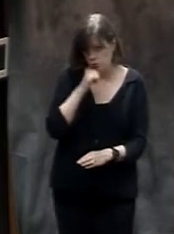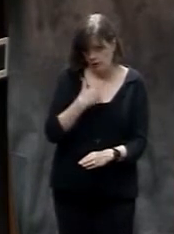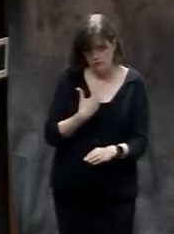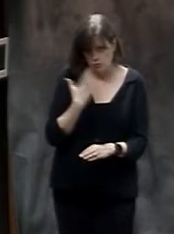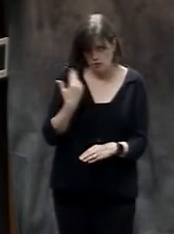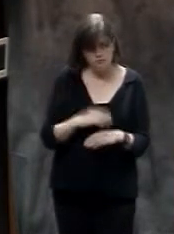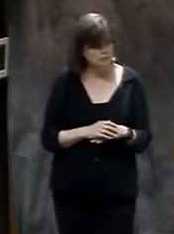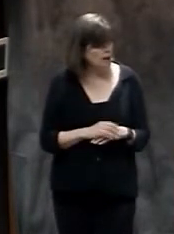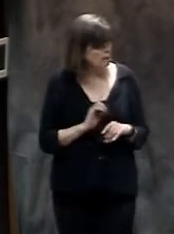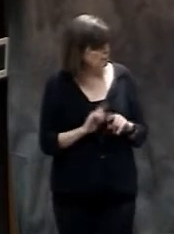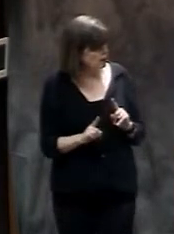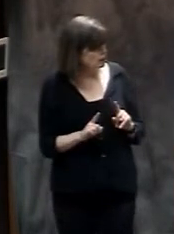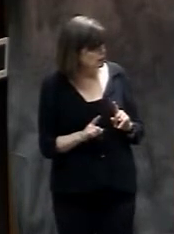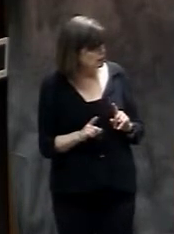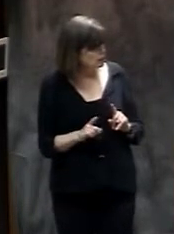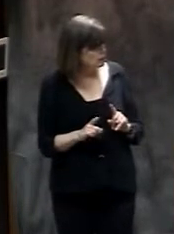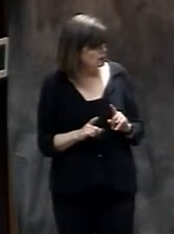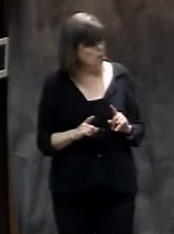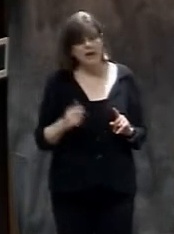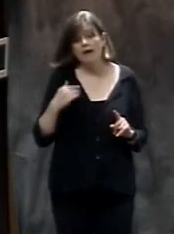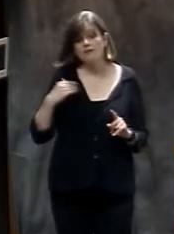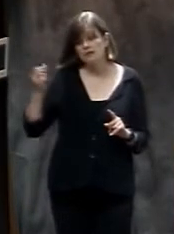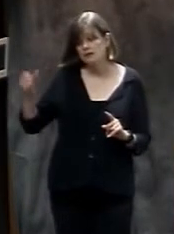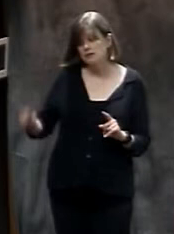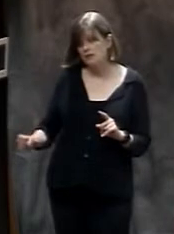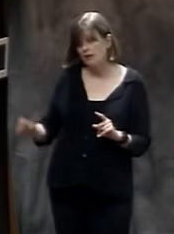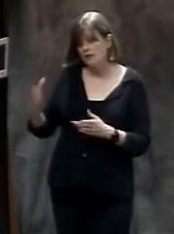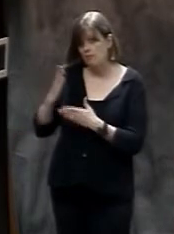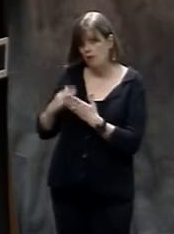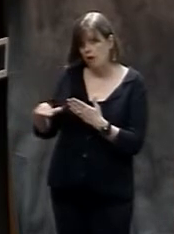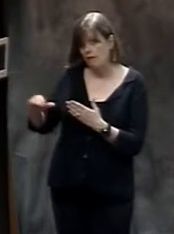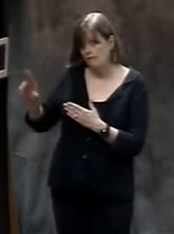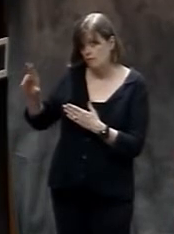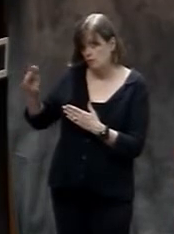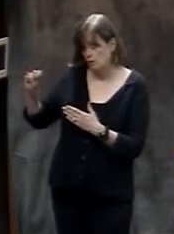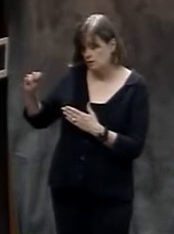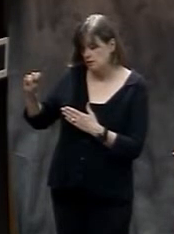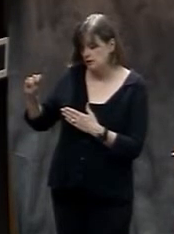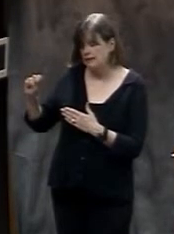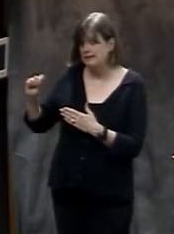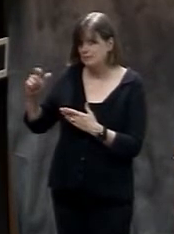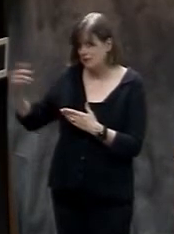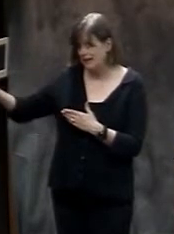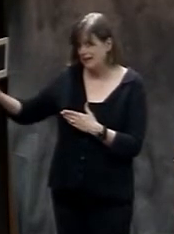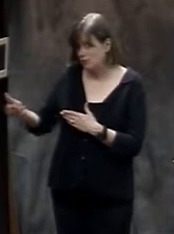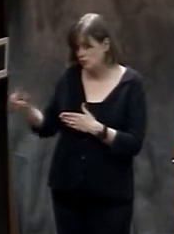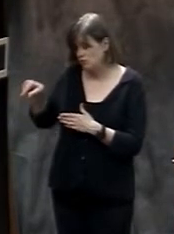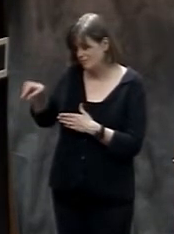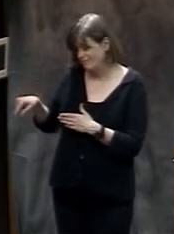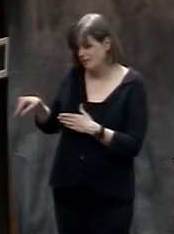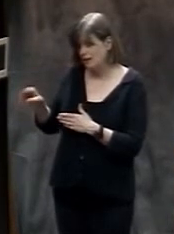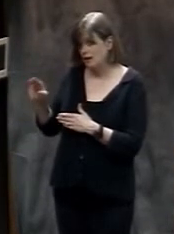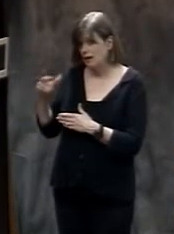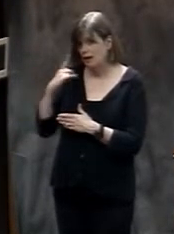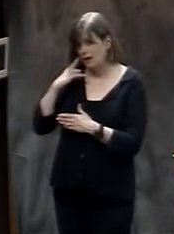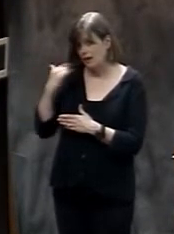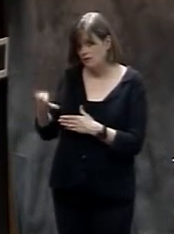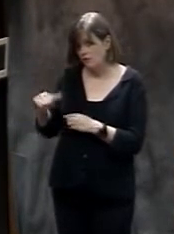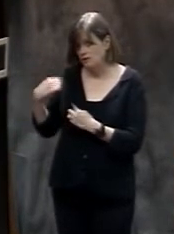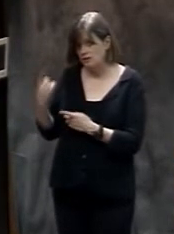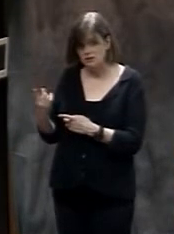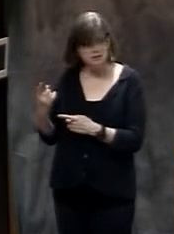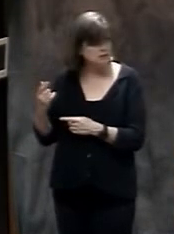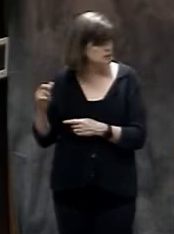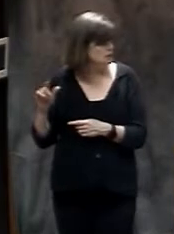mosquito across the southern tier of the U.S. It's been introduced in California since 2013, so it's relatively new there.